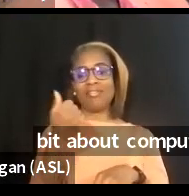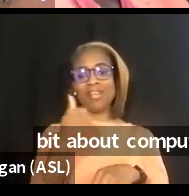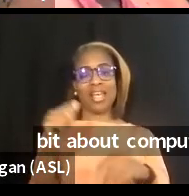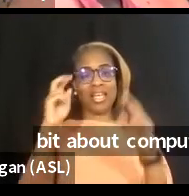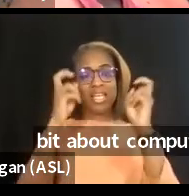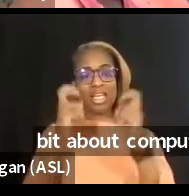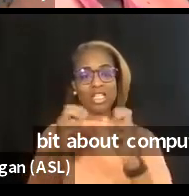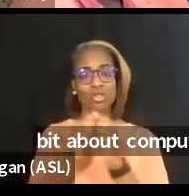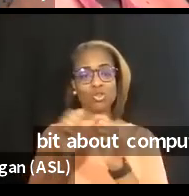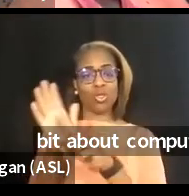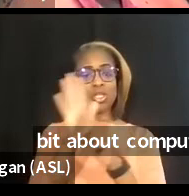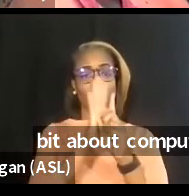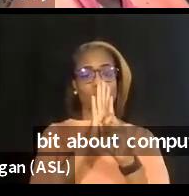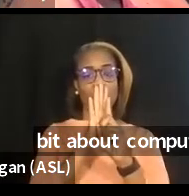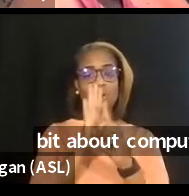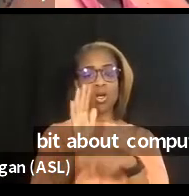with